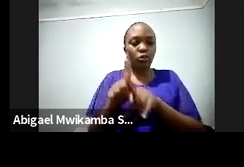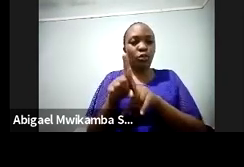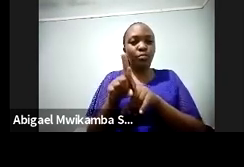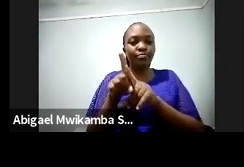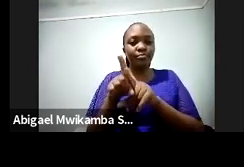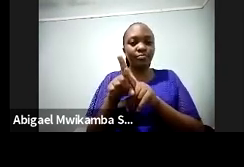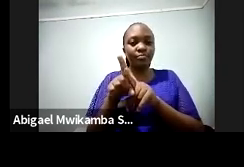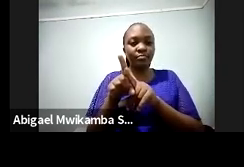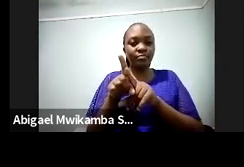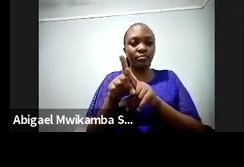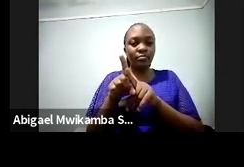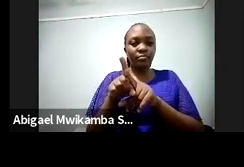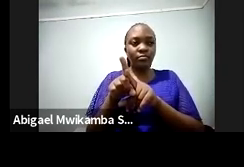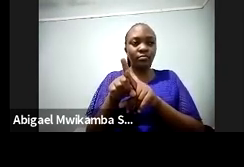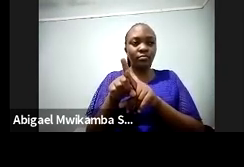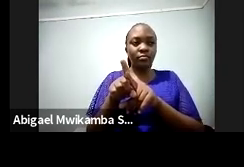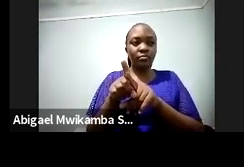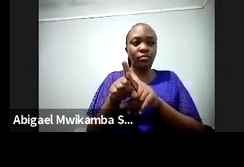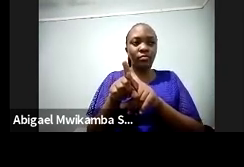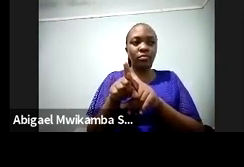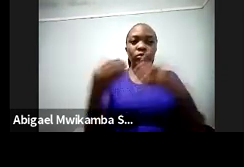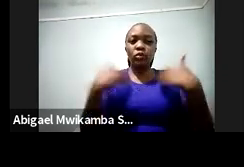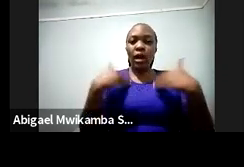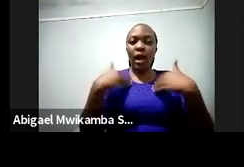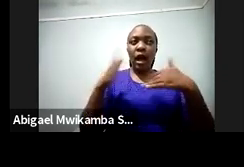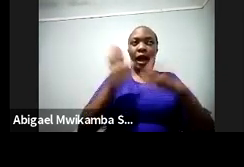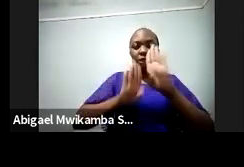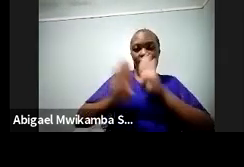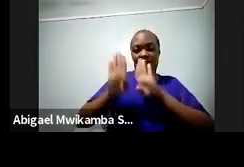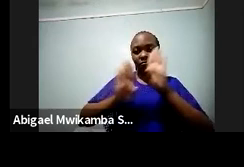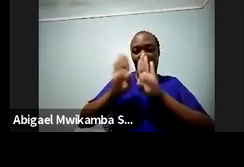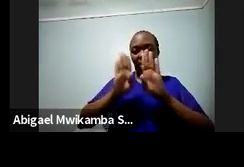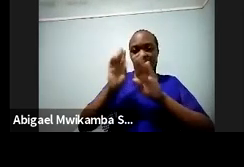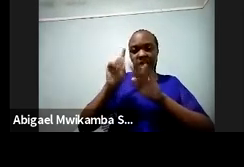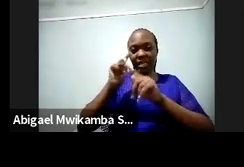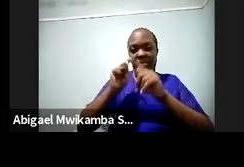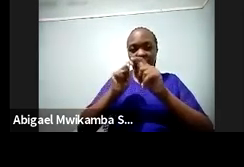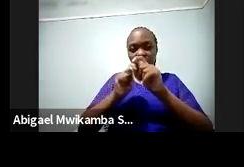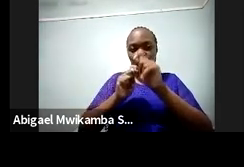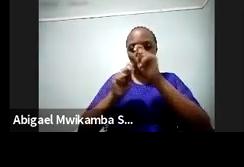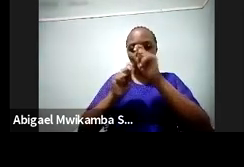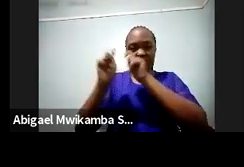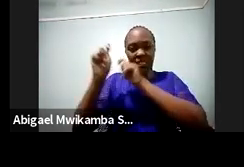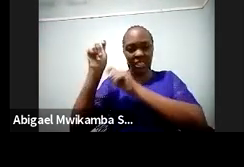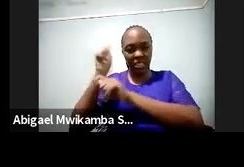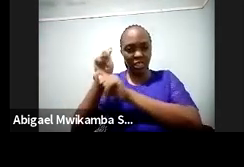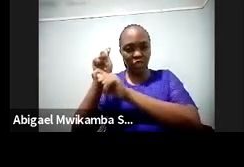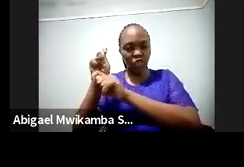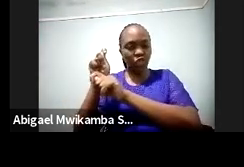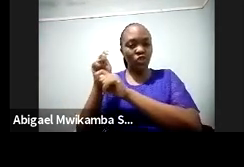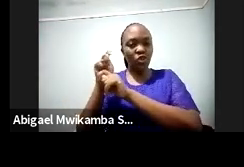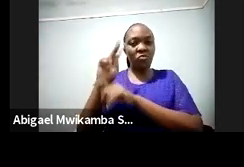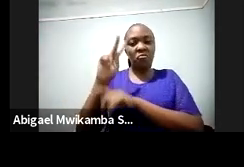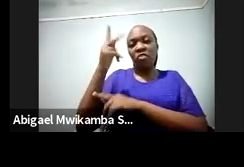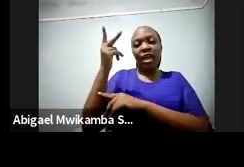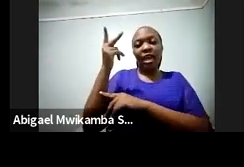the delayed transition of Kenya Airways to a national corporation through a special